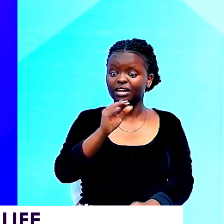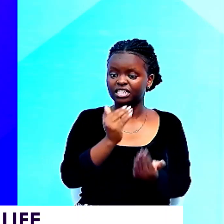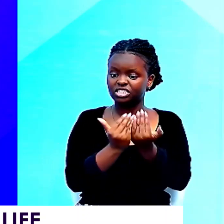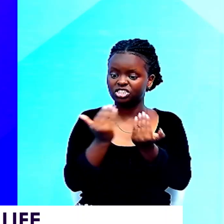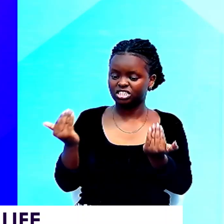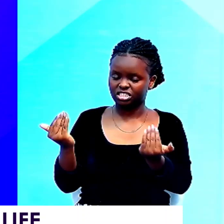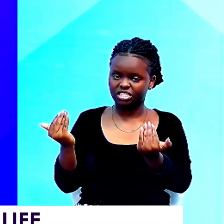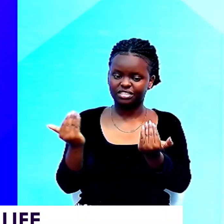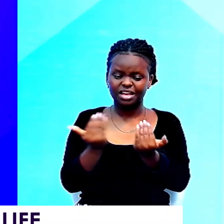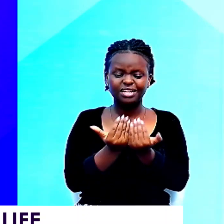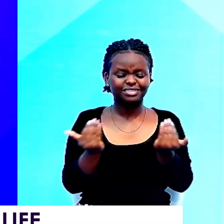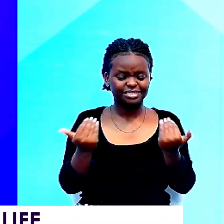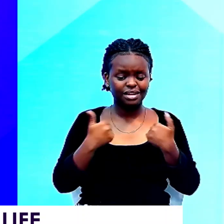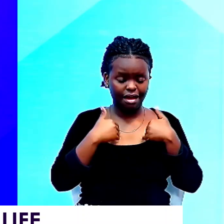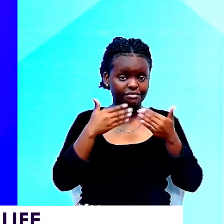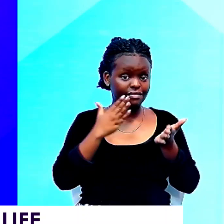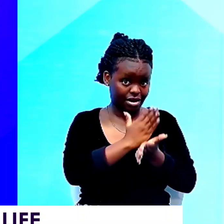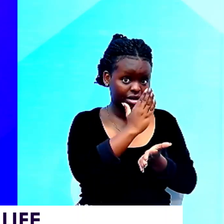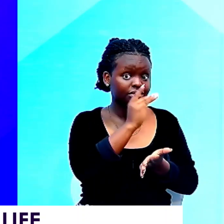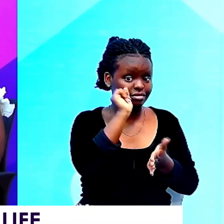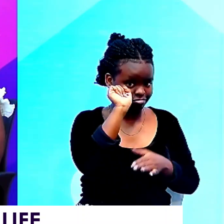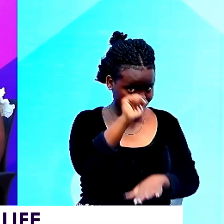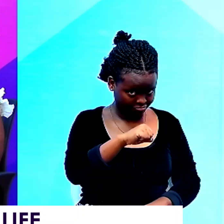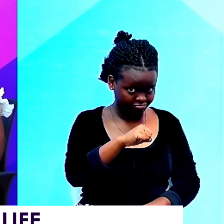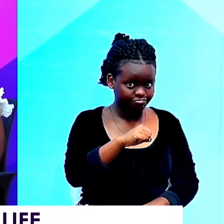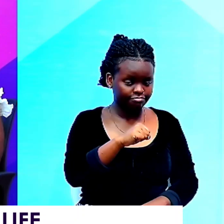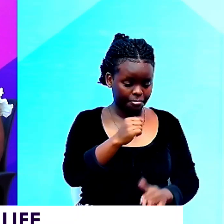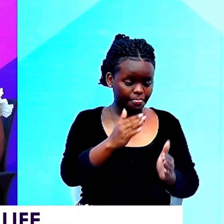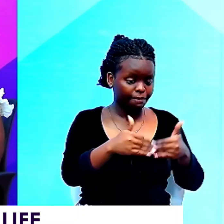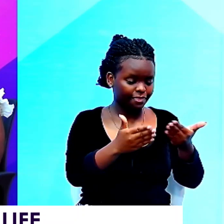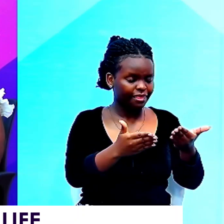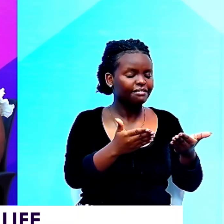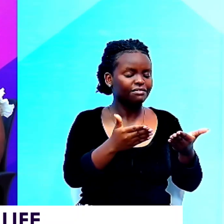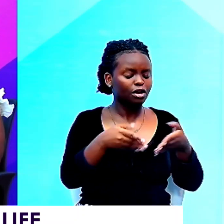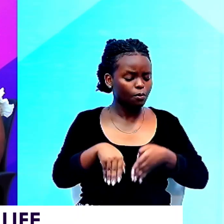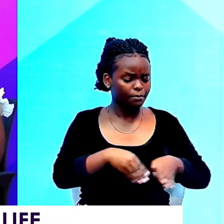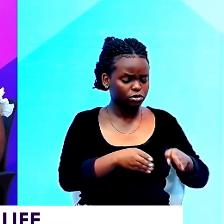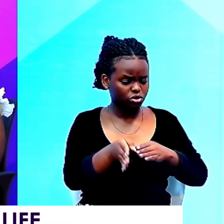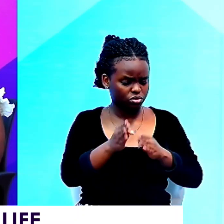the children have a right to be given room